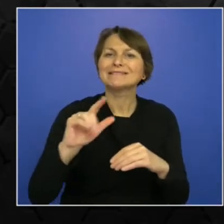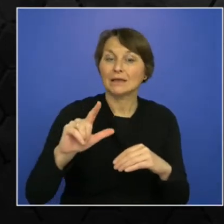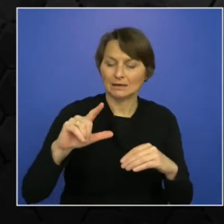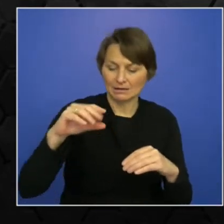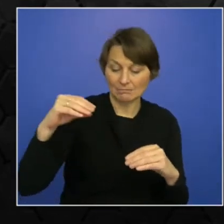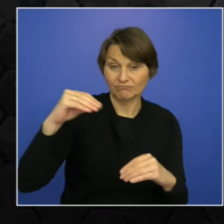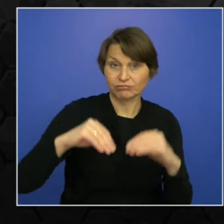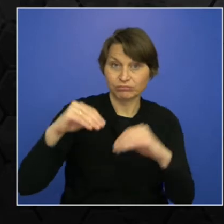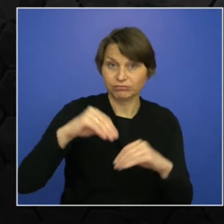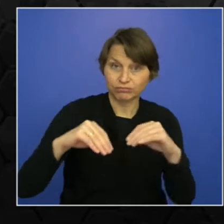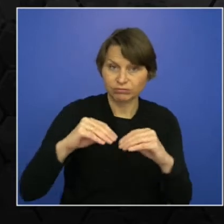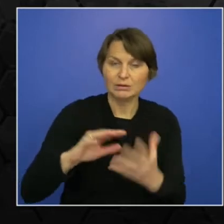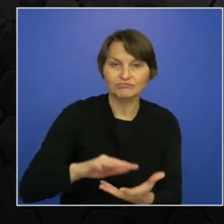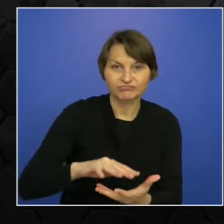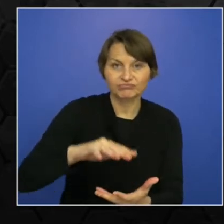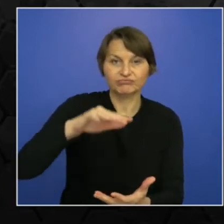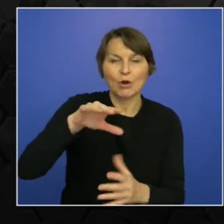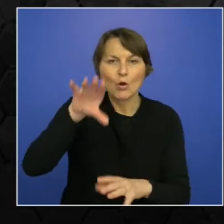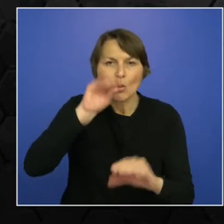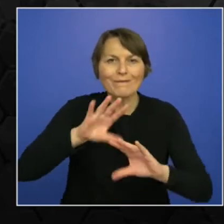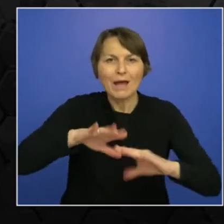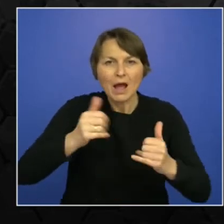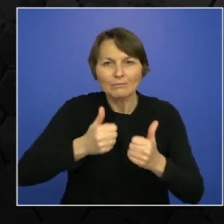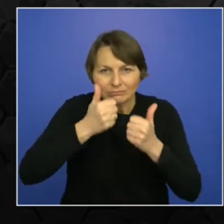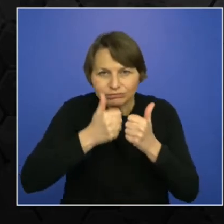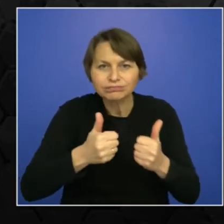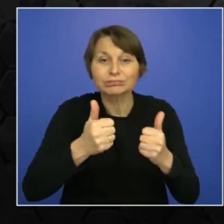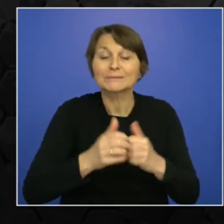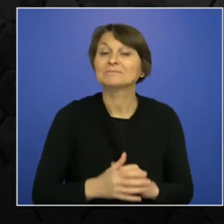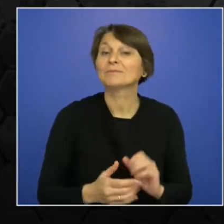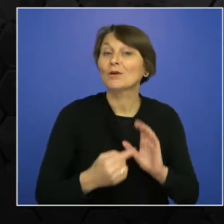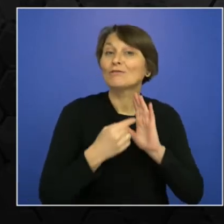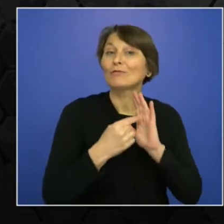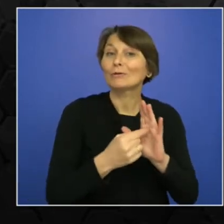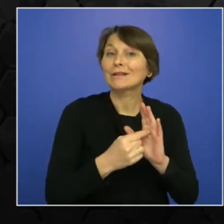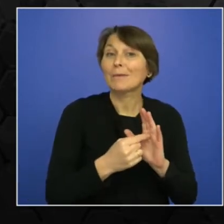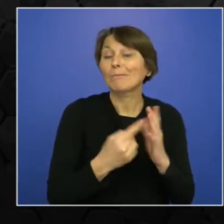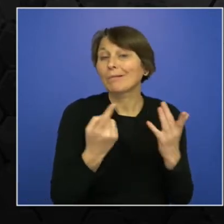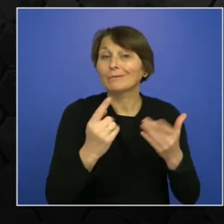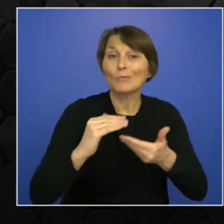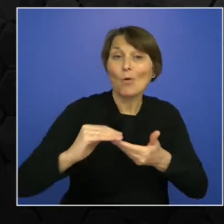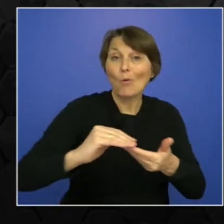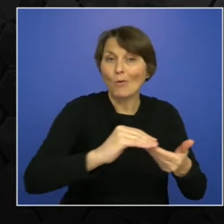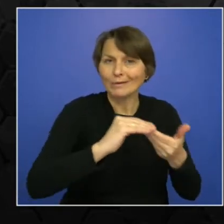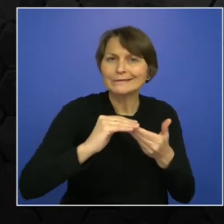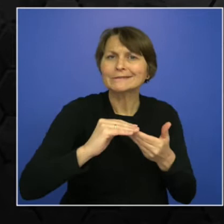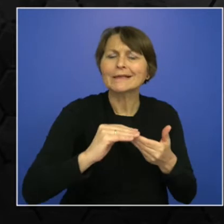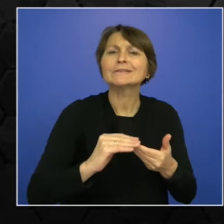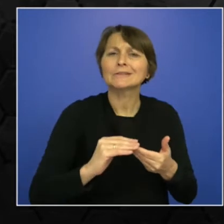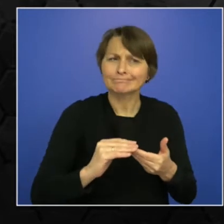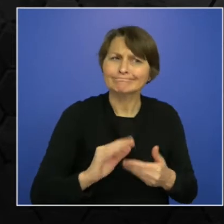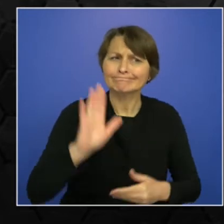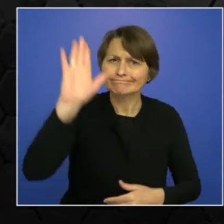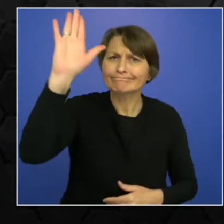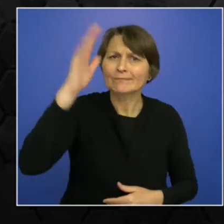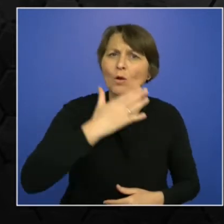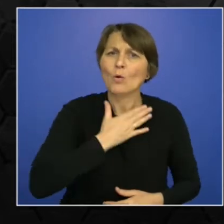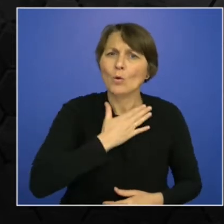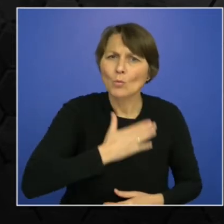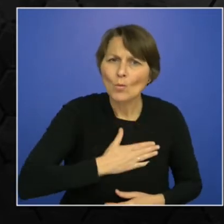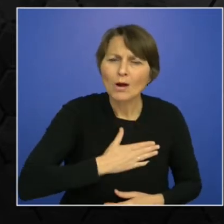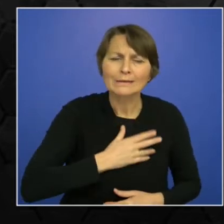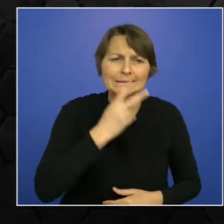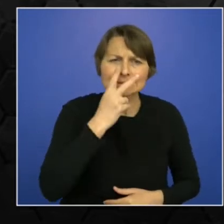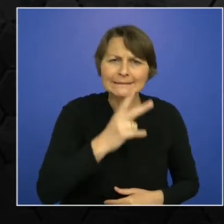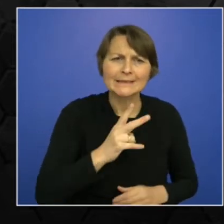an environmental conservation organization wants volunteers to identify the different type of